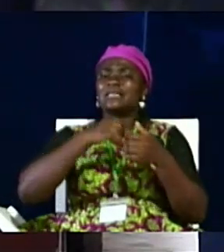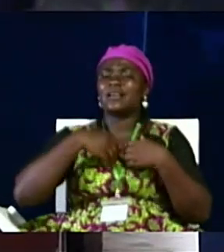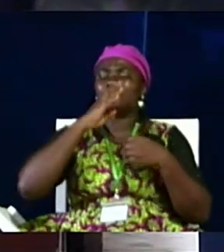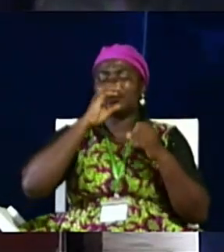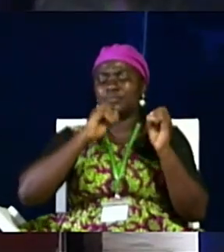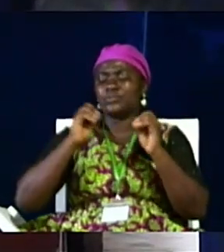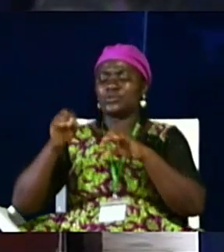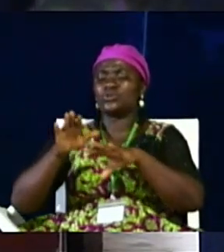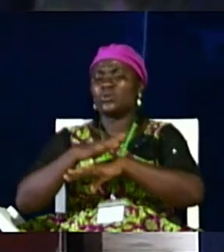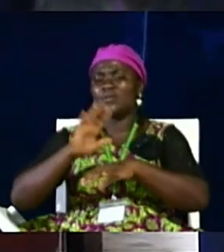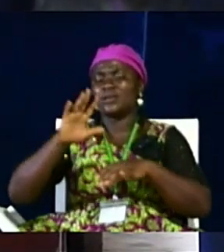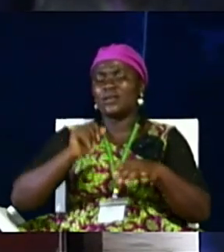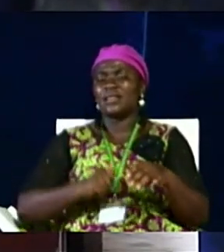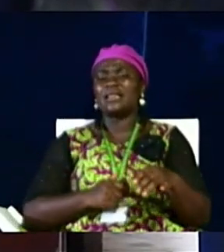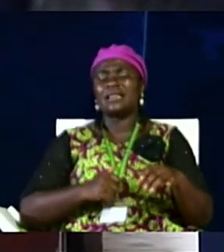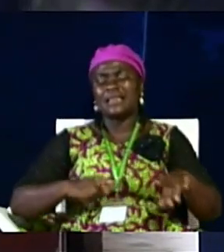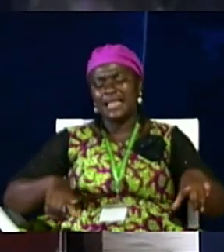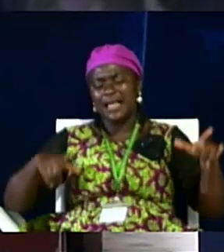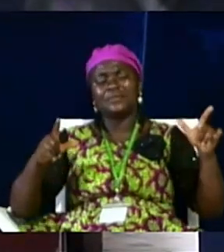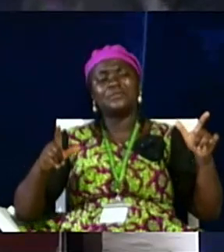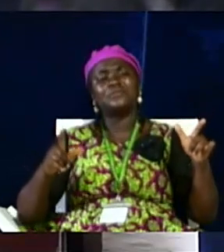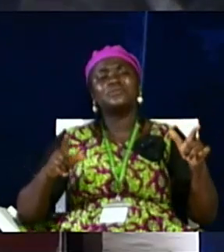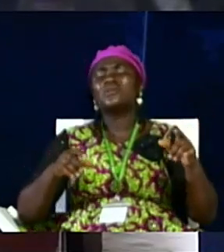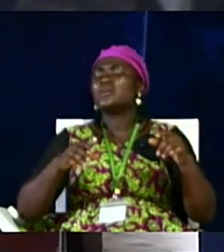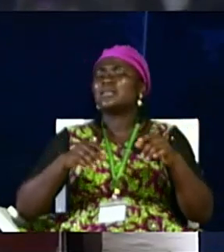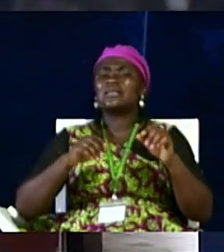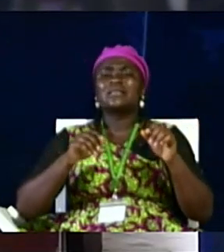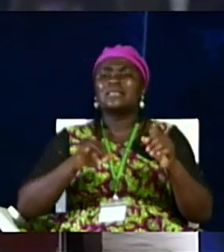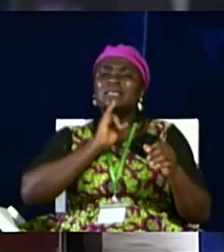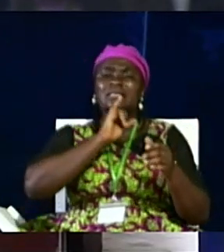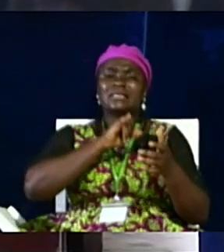Do they have to do with the bloodline to which you belong?